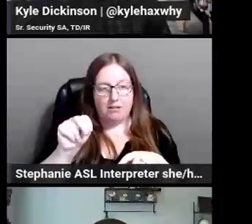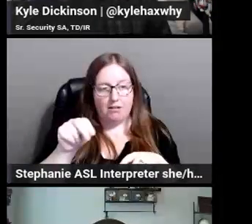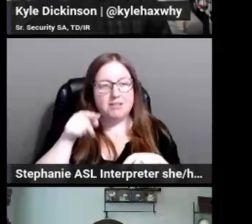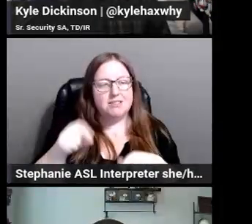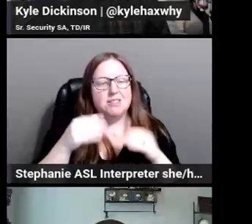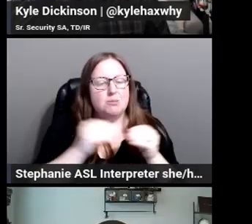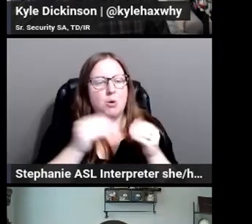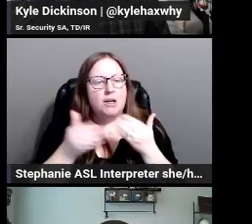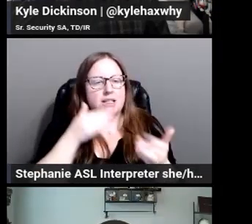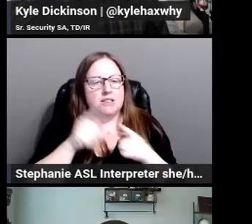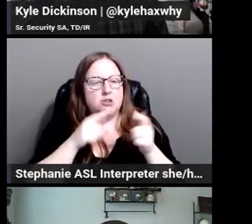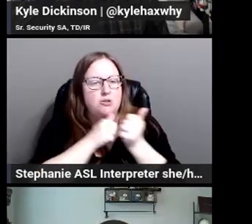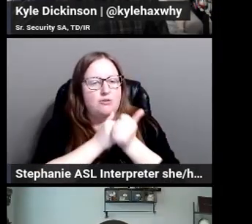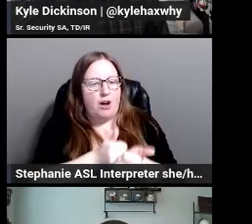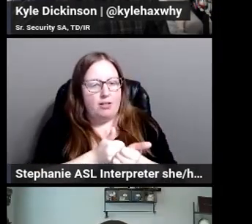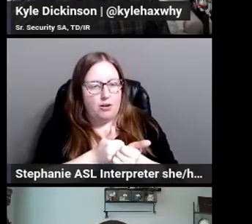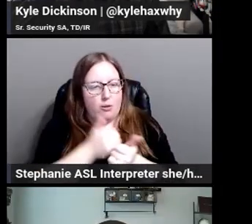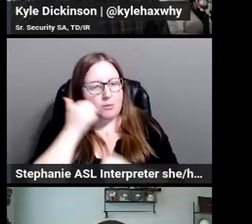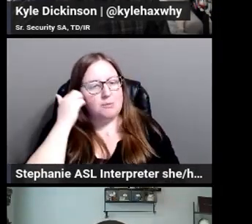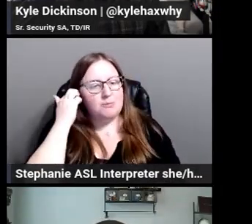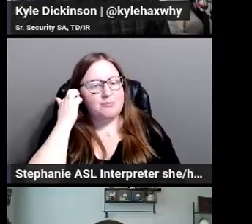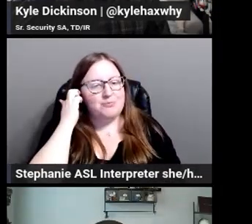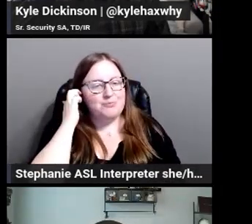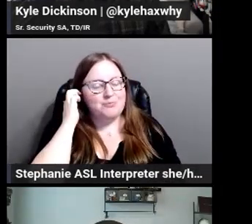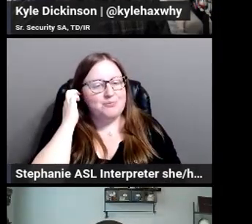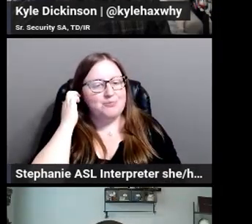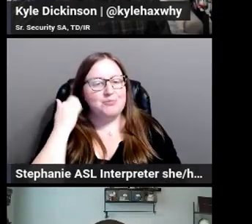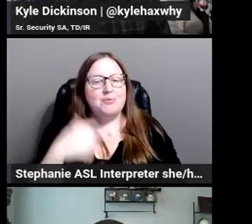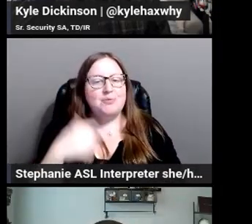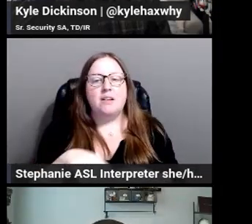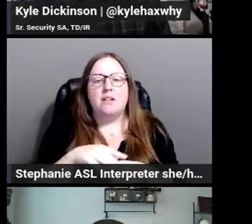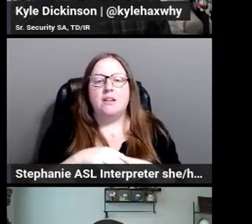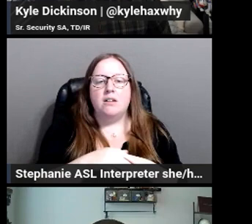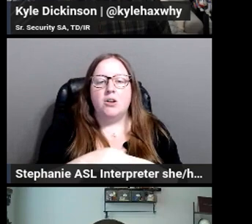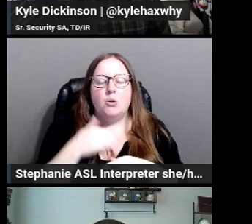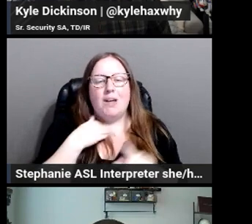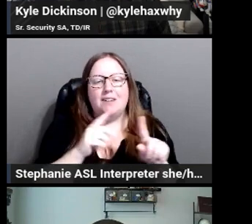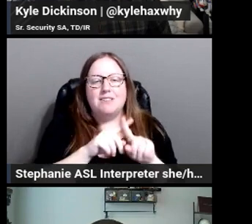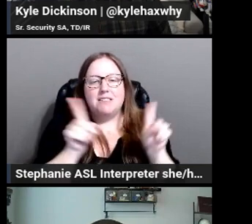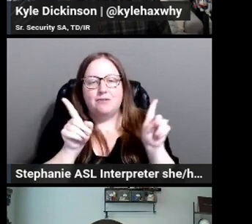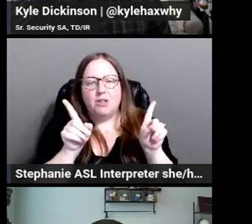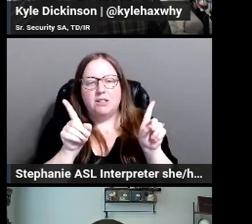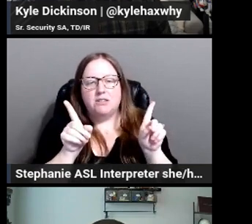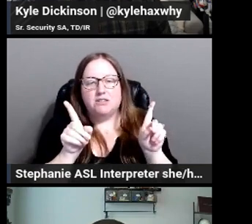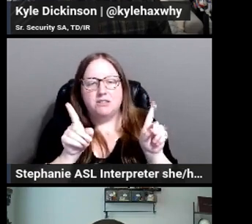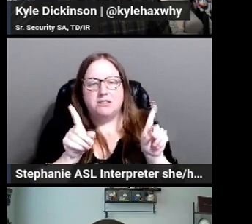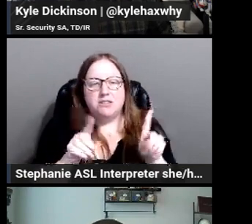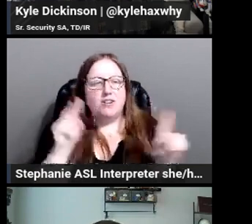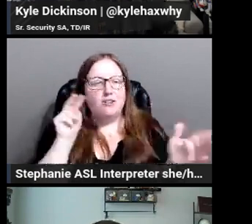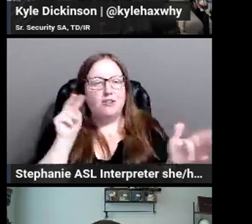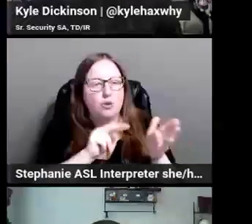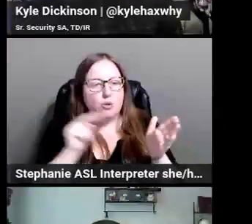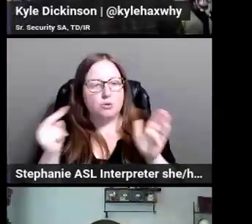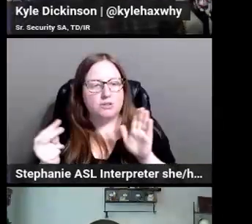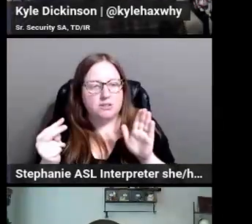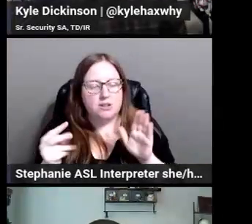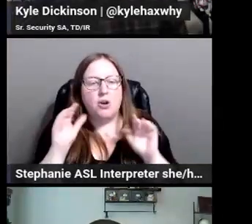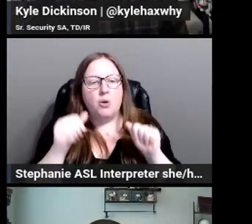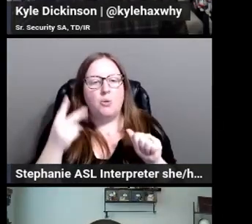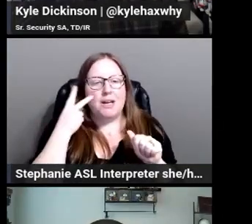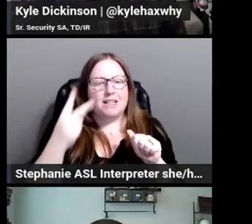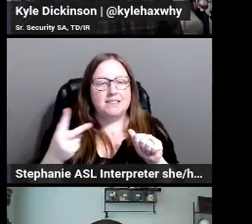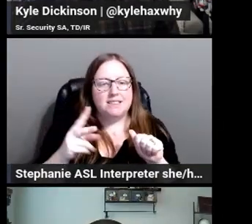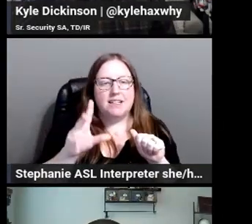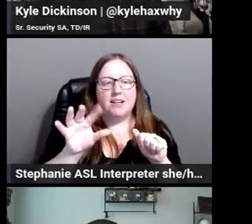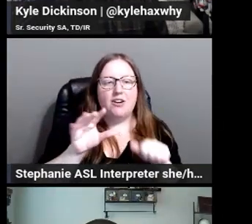very easy for you there. And then, frankly, we have different views, right? So we have this force directed